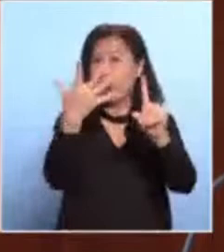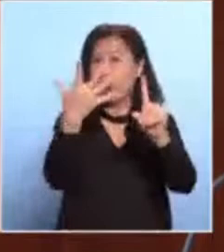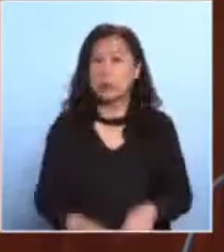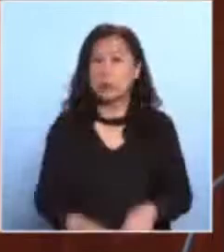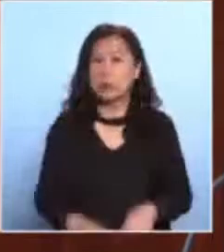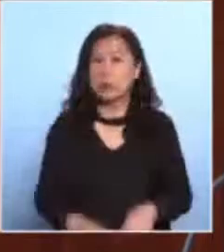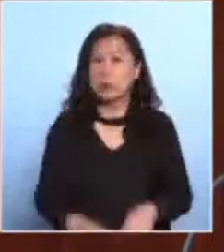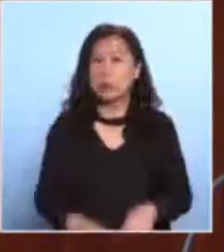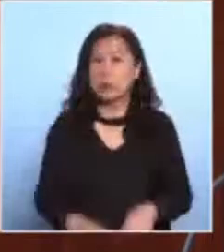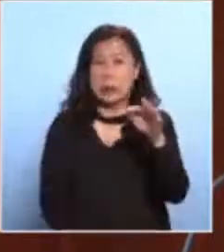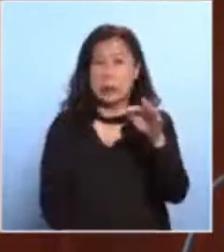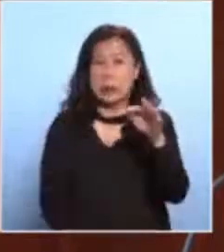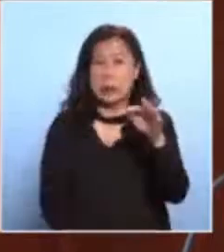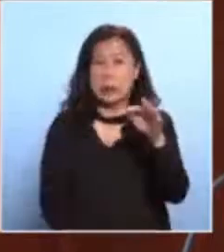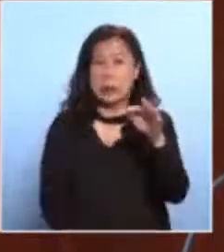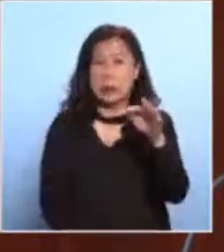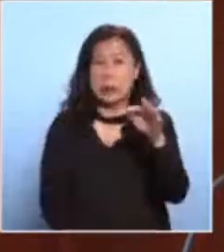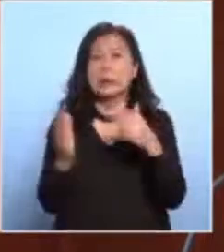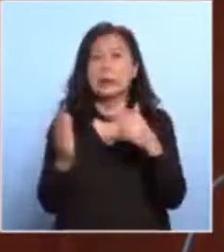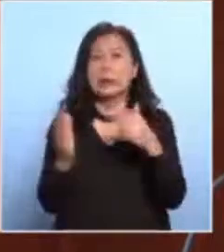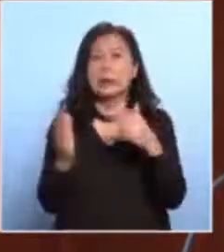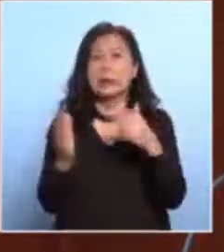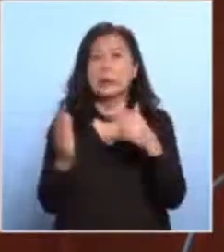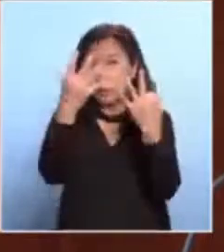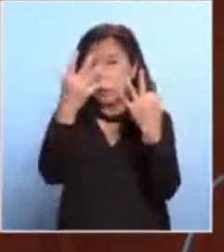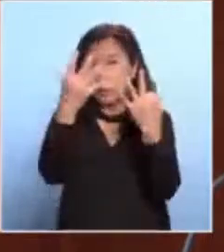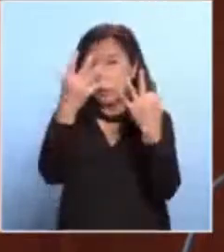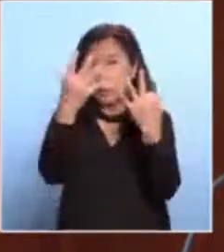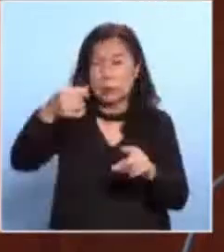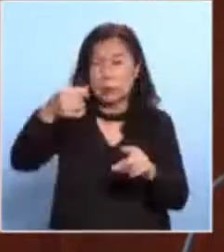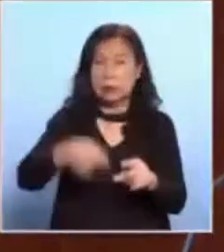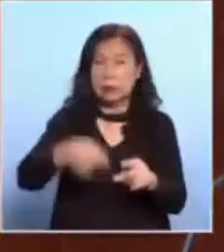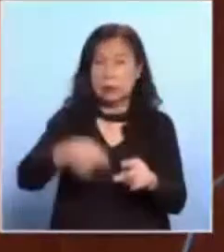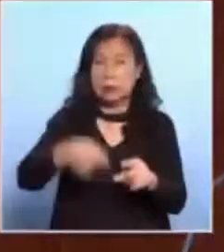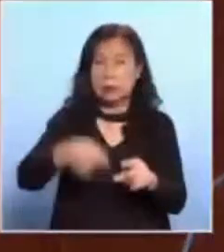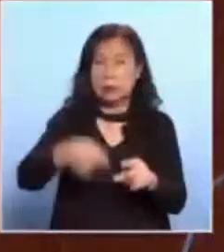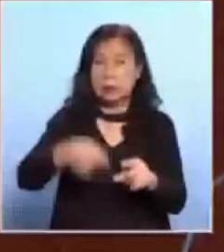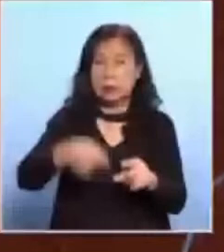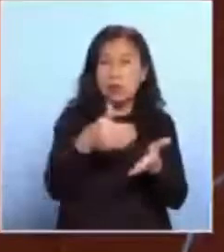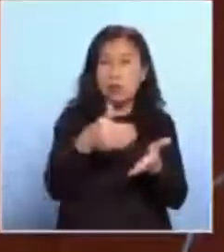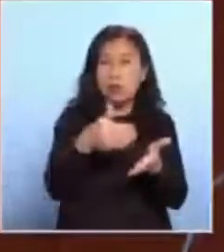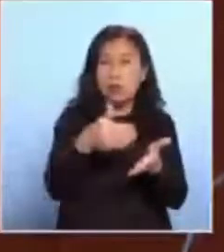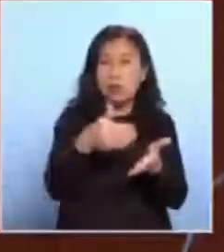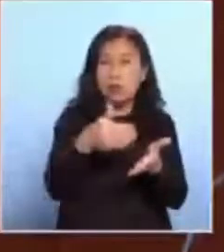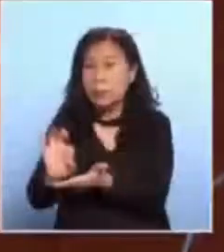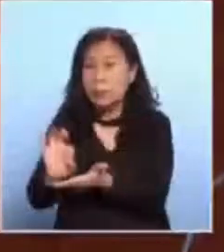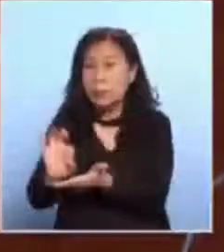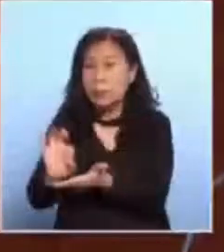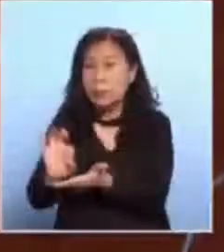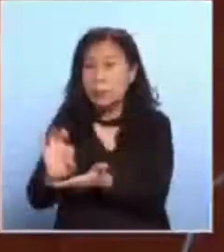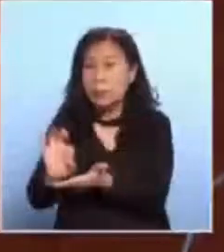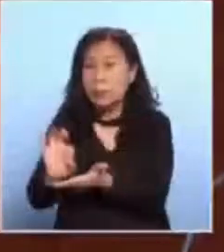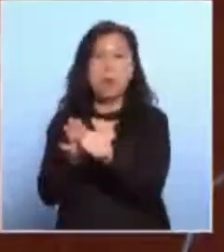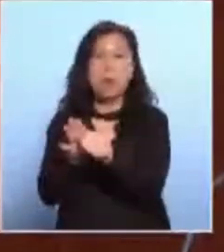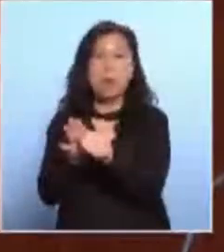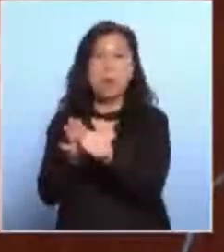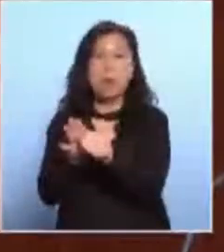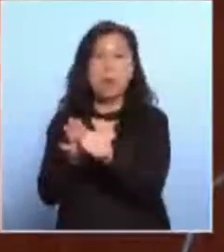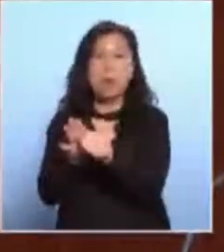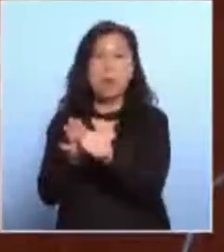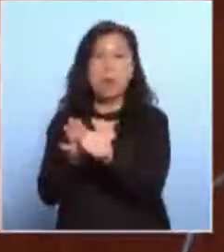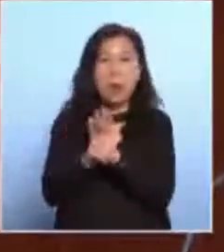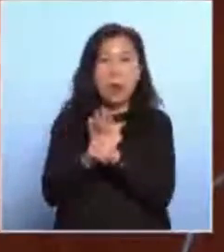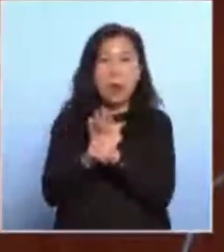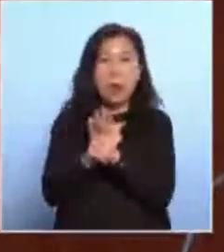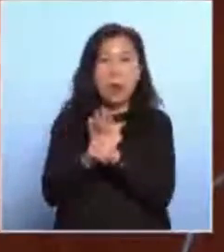there are vacant residential care places or service places for care receiving